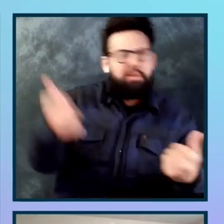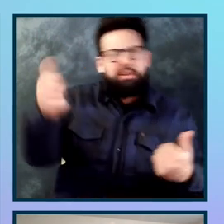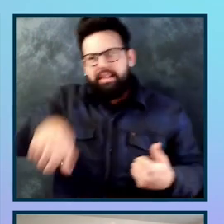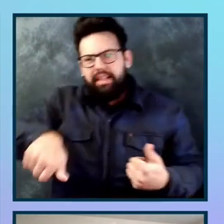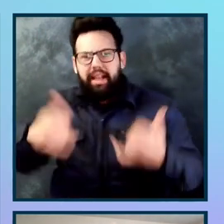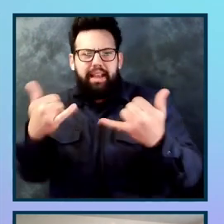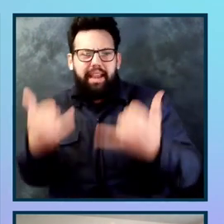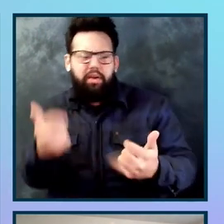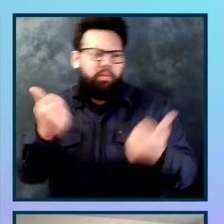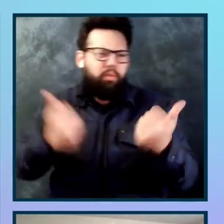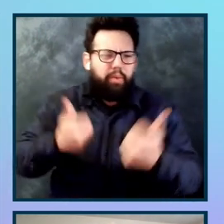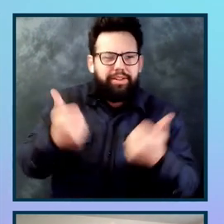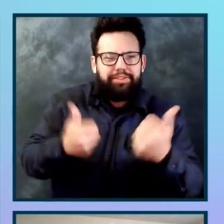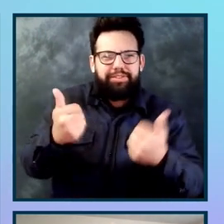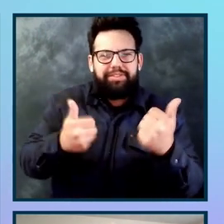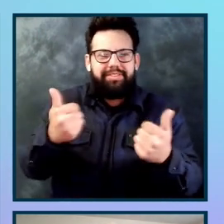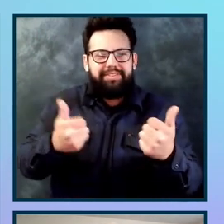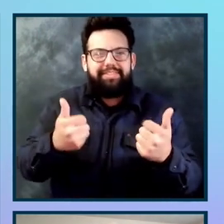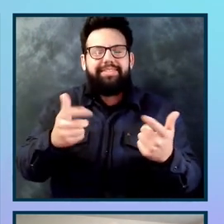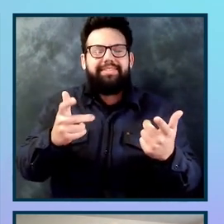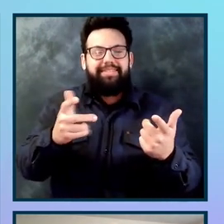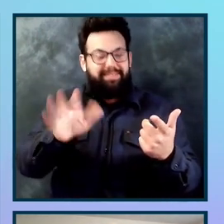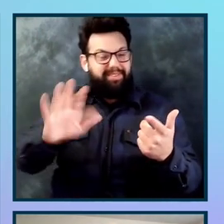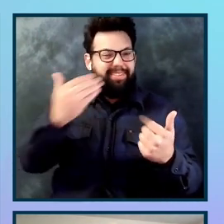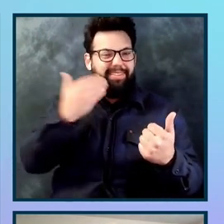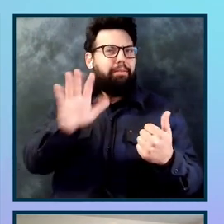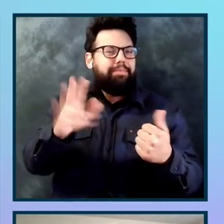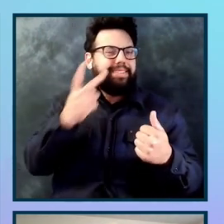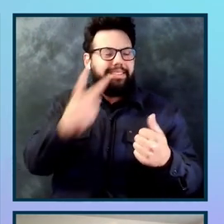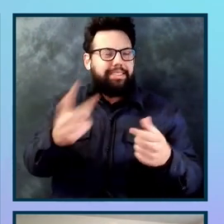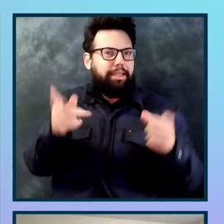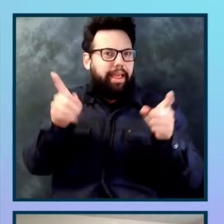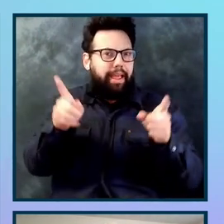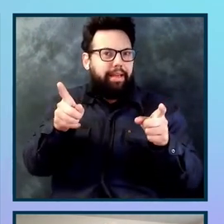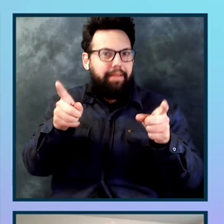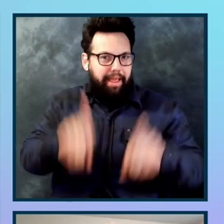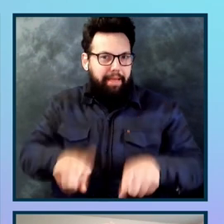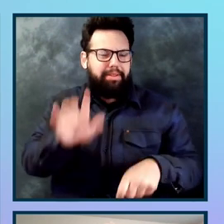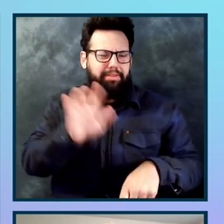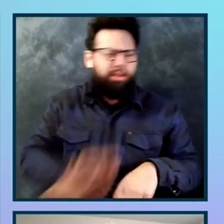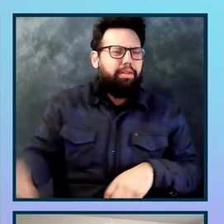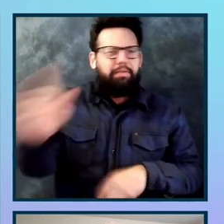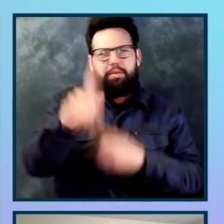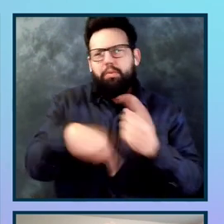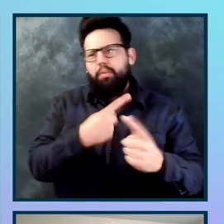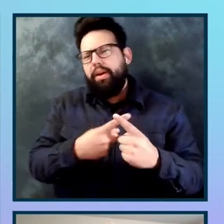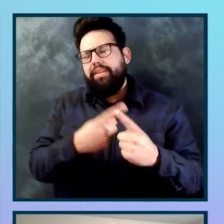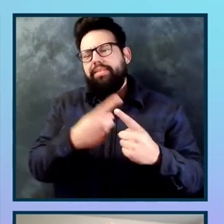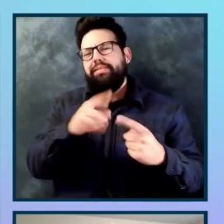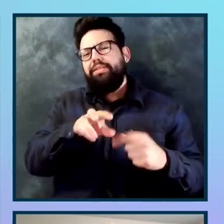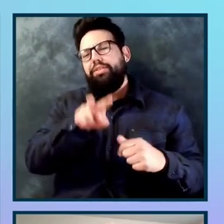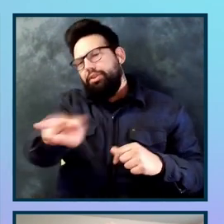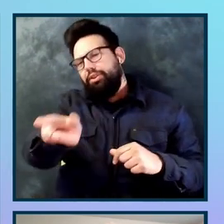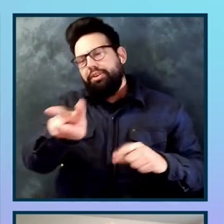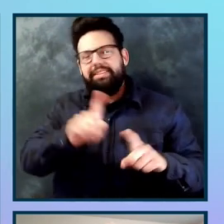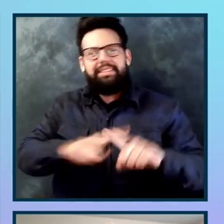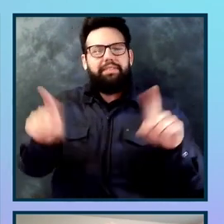window that's not going to go away until you choose, right? We see this all over the place.